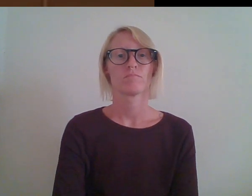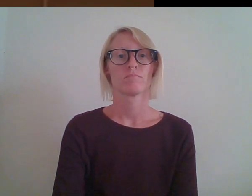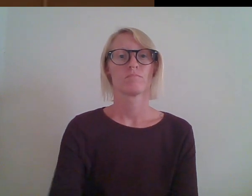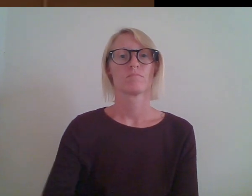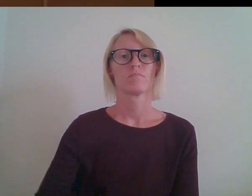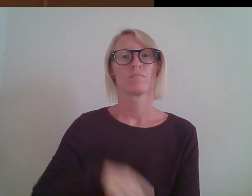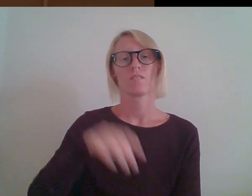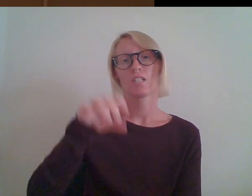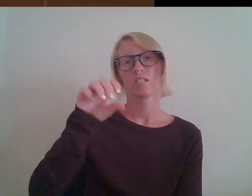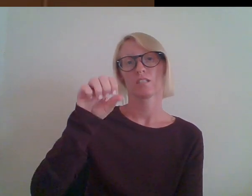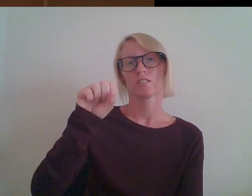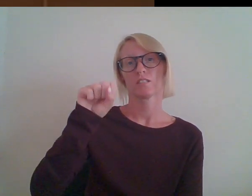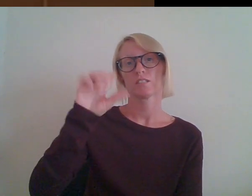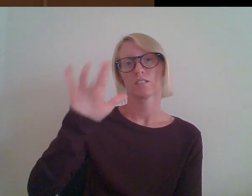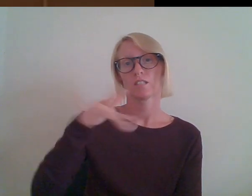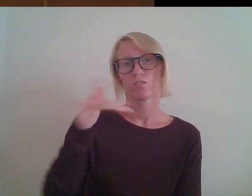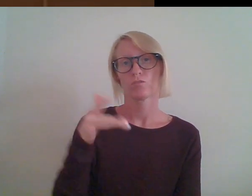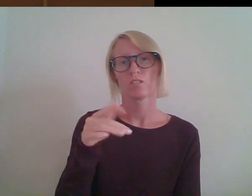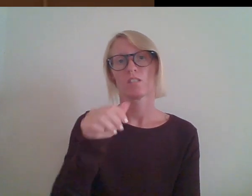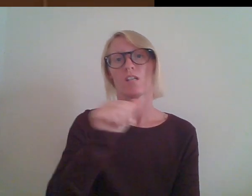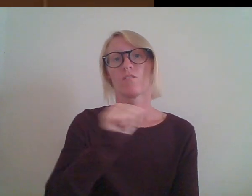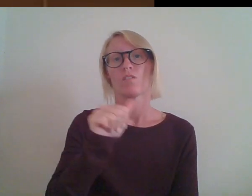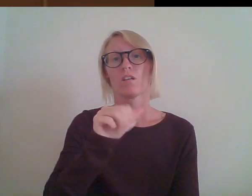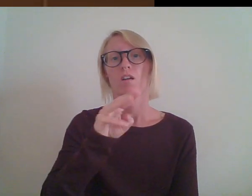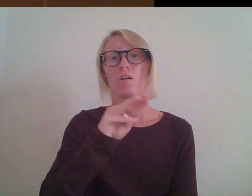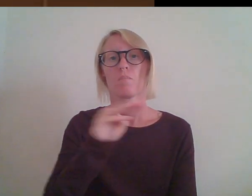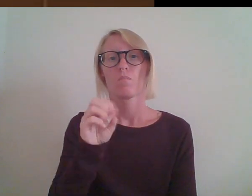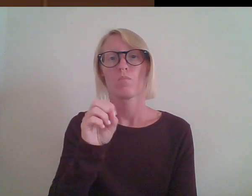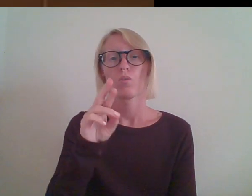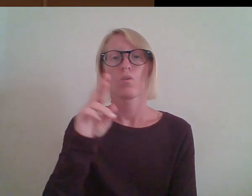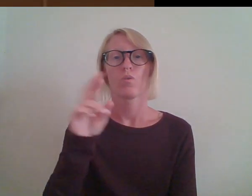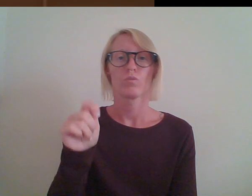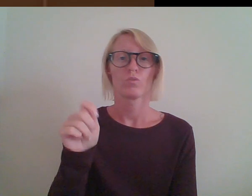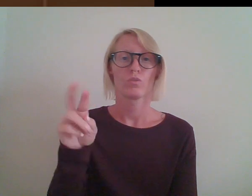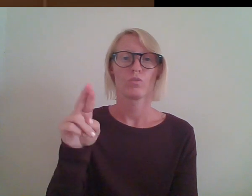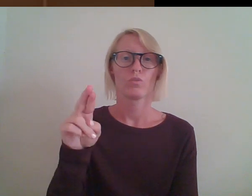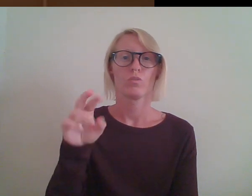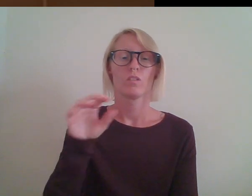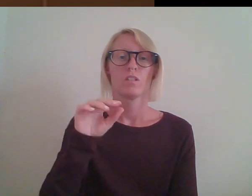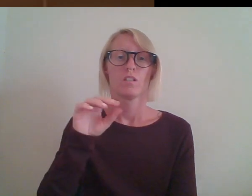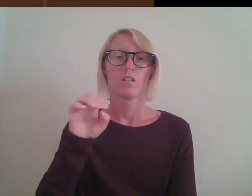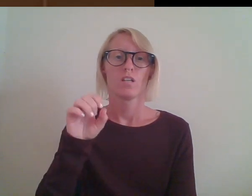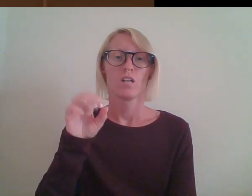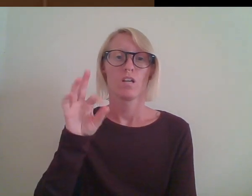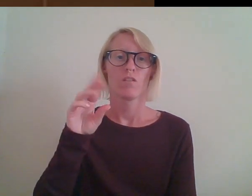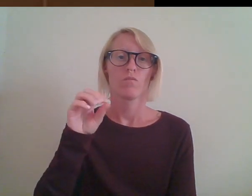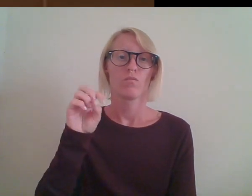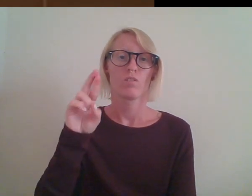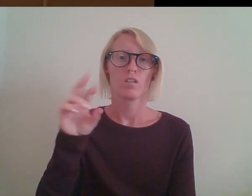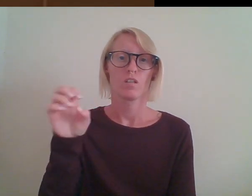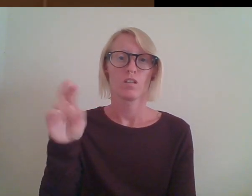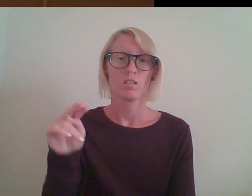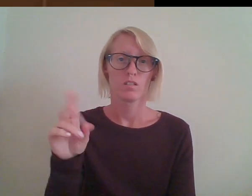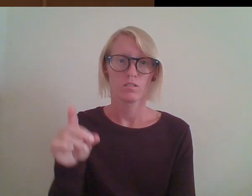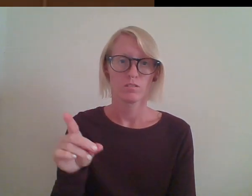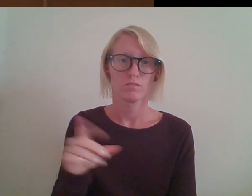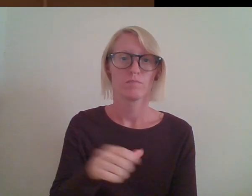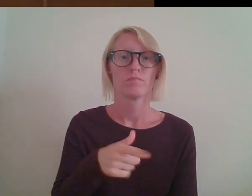Sensory are afferent. Motor, efferent. Now, with that little